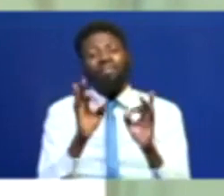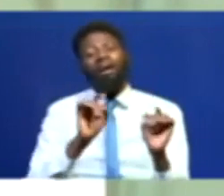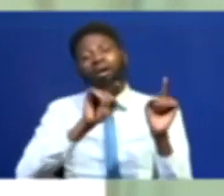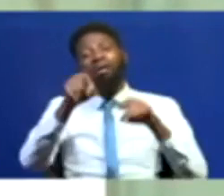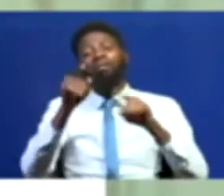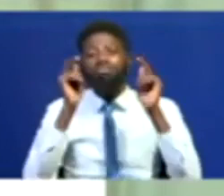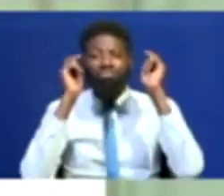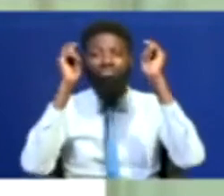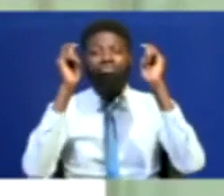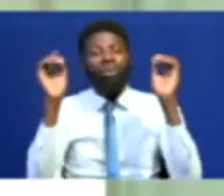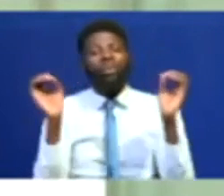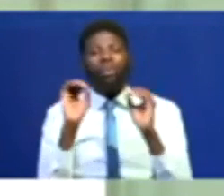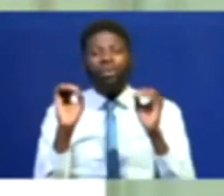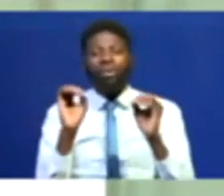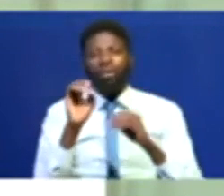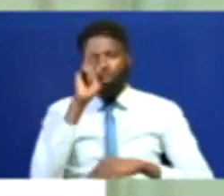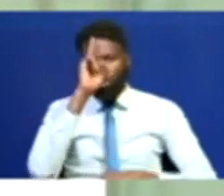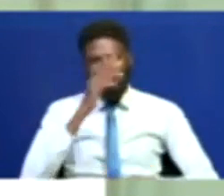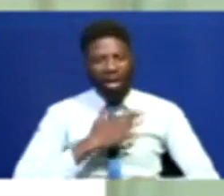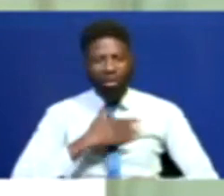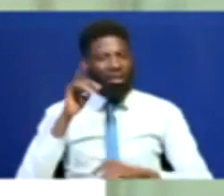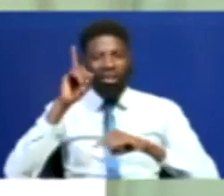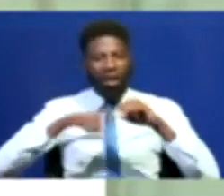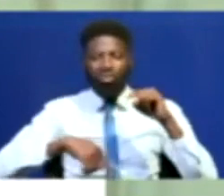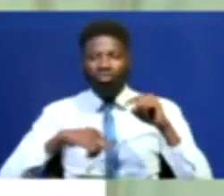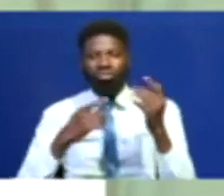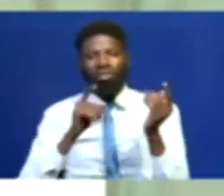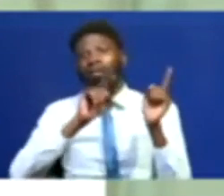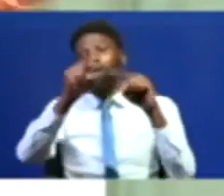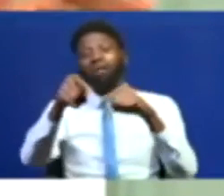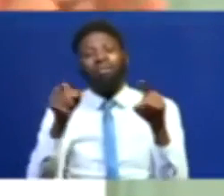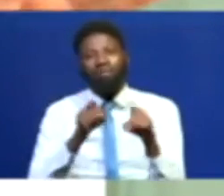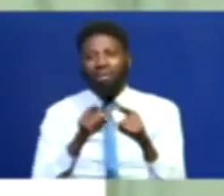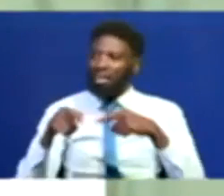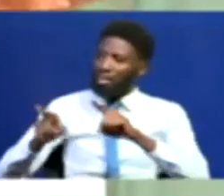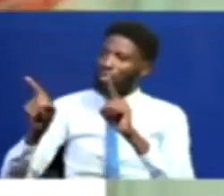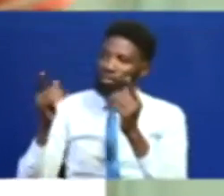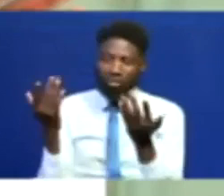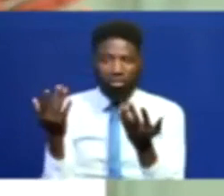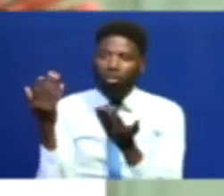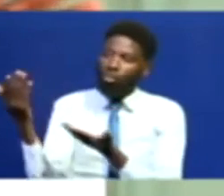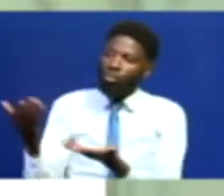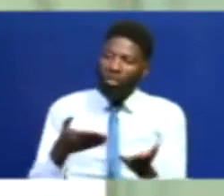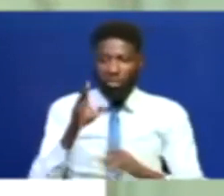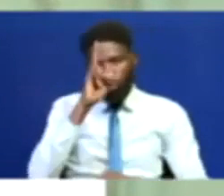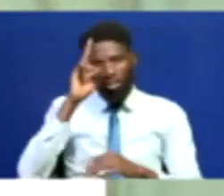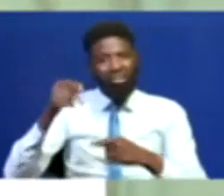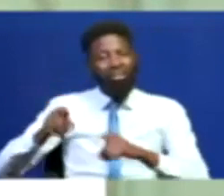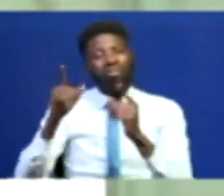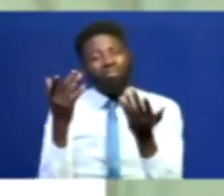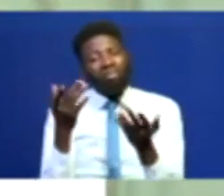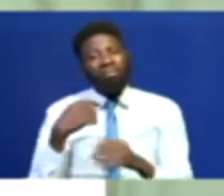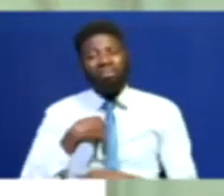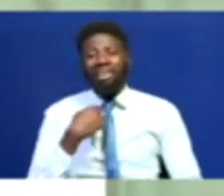streets, our policemen would not have left the police lines. So they are the ones who have invited them. And I want to